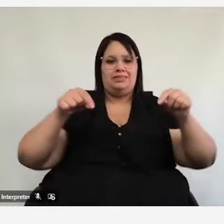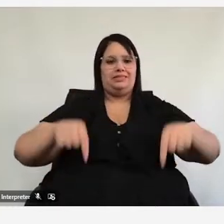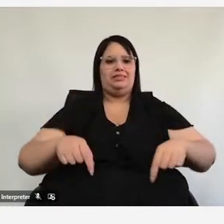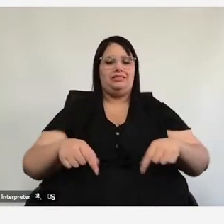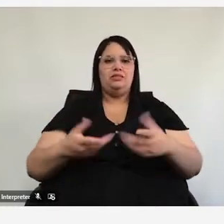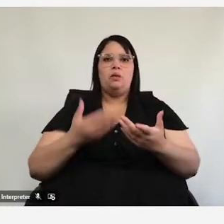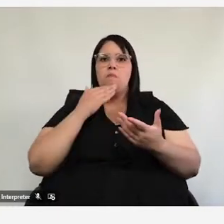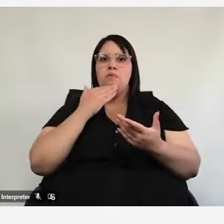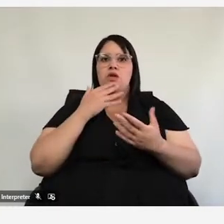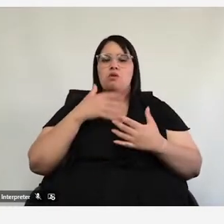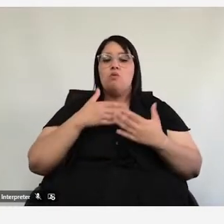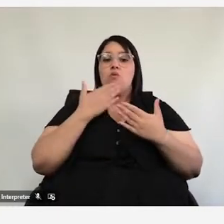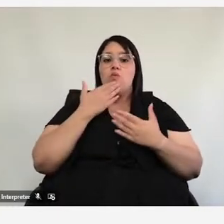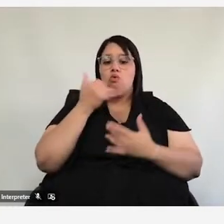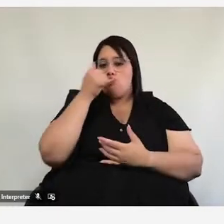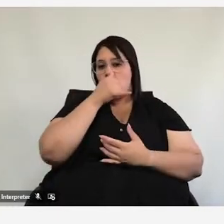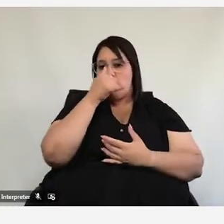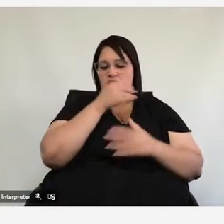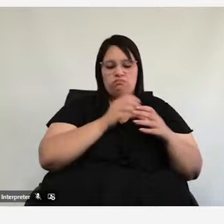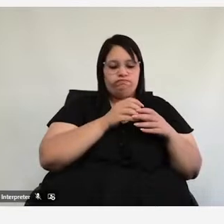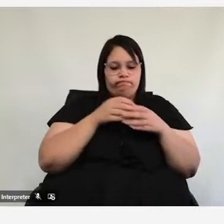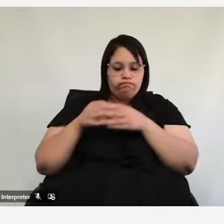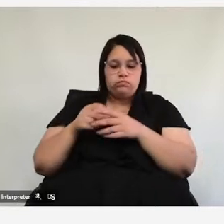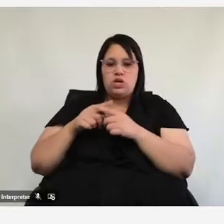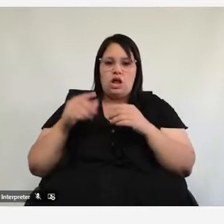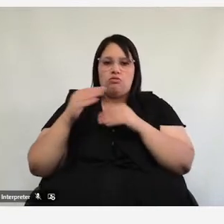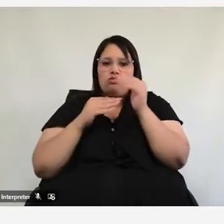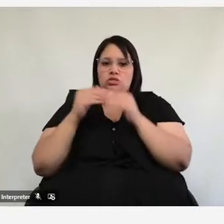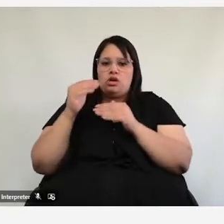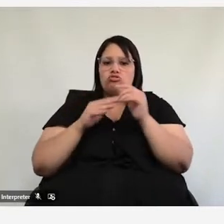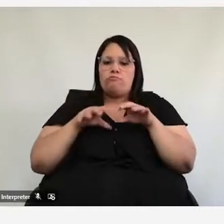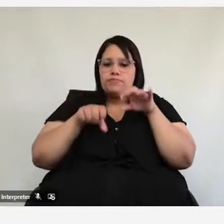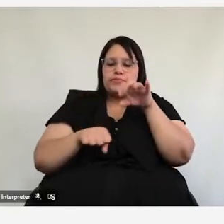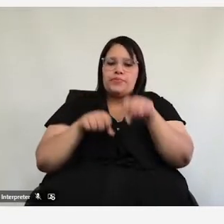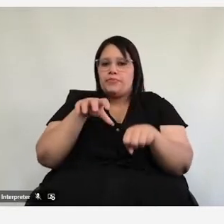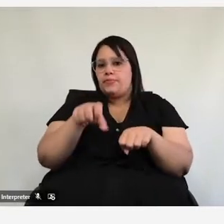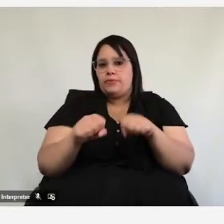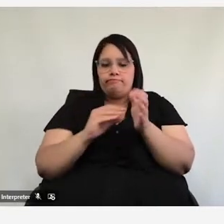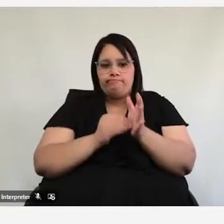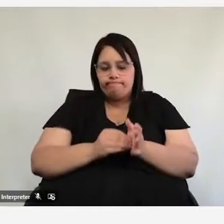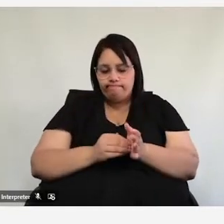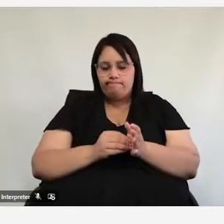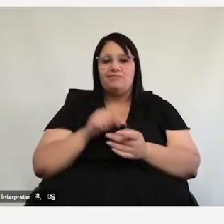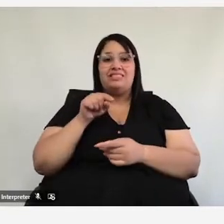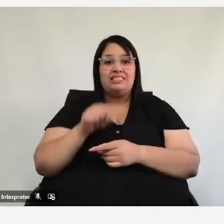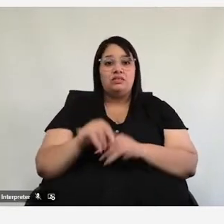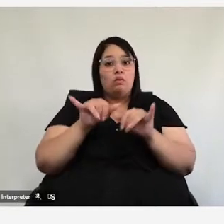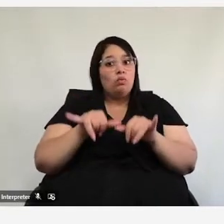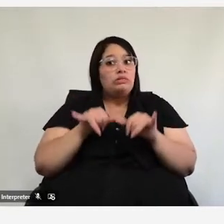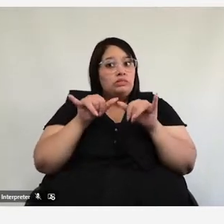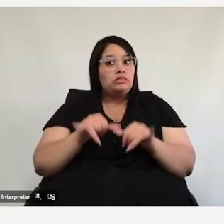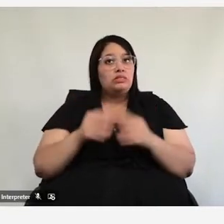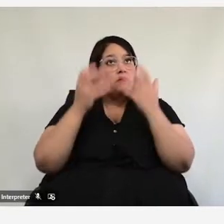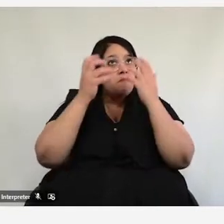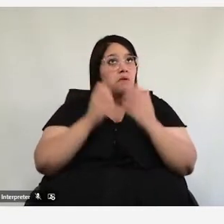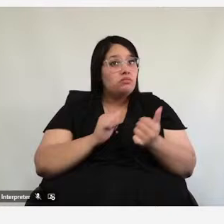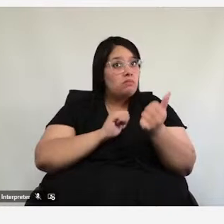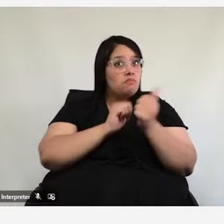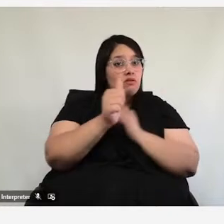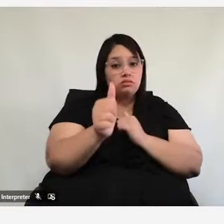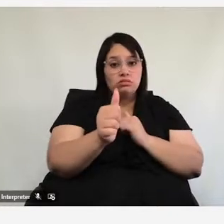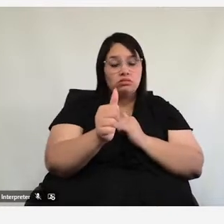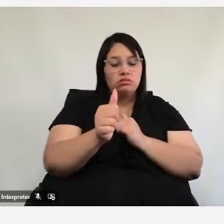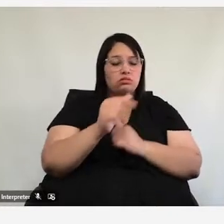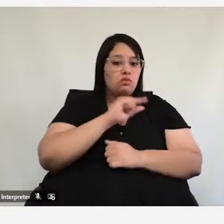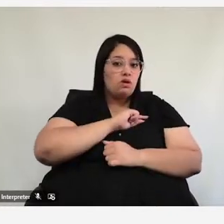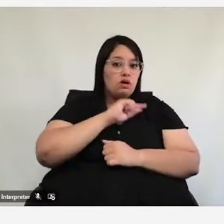made up of criminal syndicates and construction mafias. They are waiting for this budget to be passed